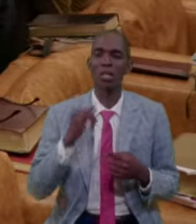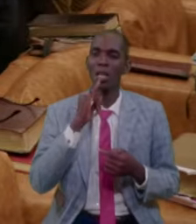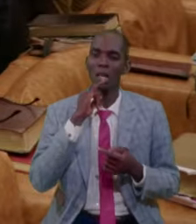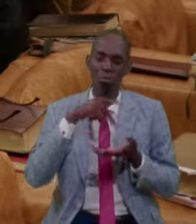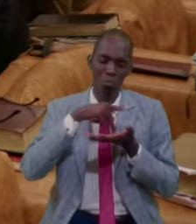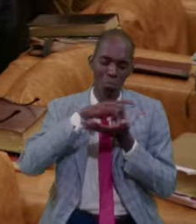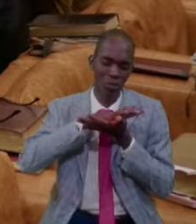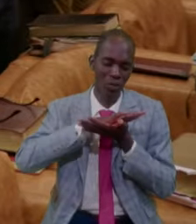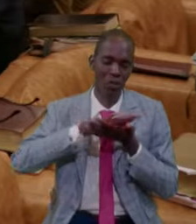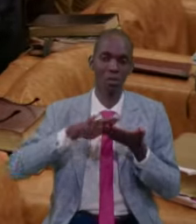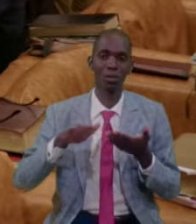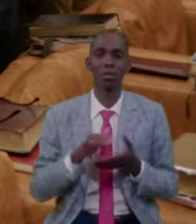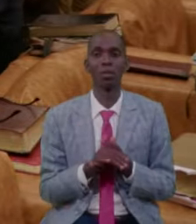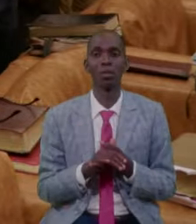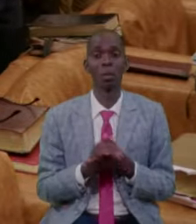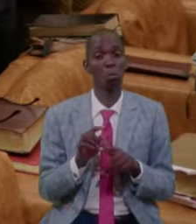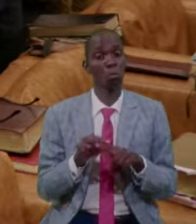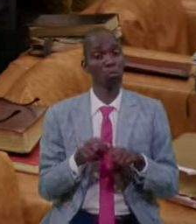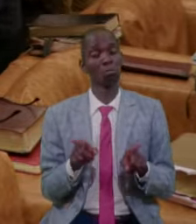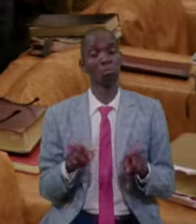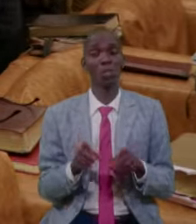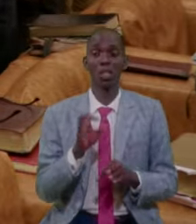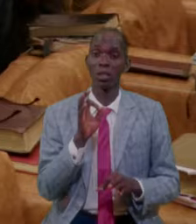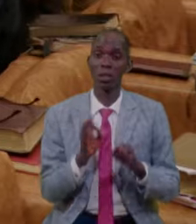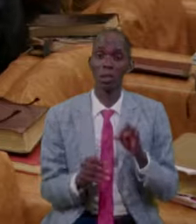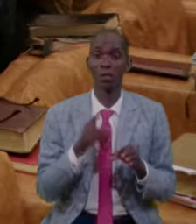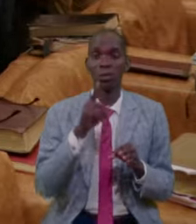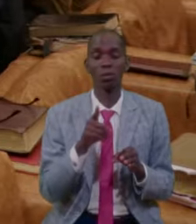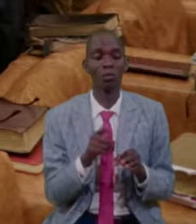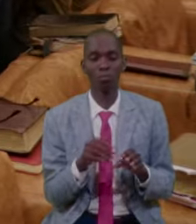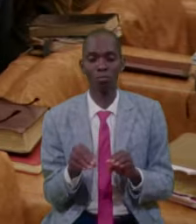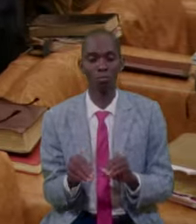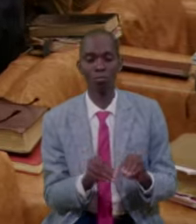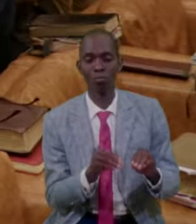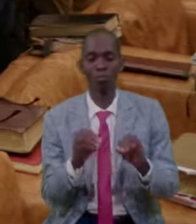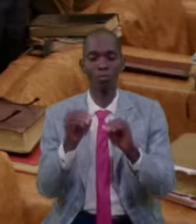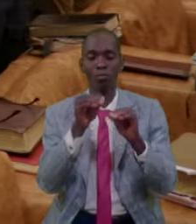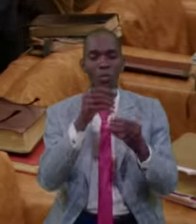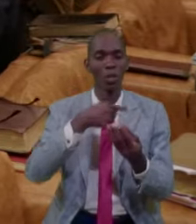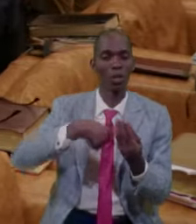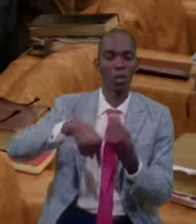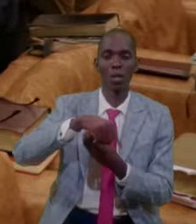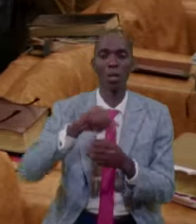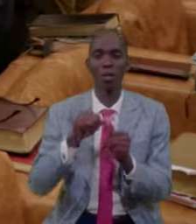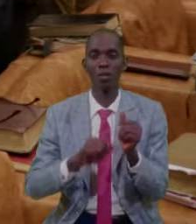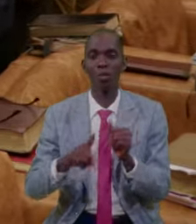purified. But if you're carrying around a polluted heart,